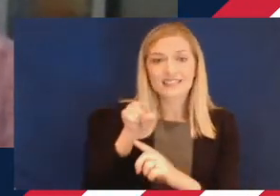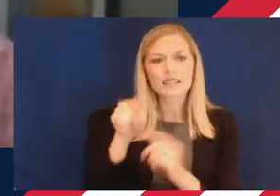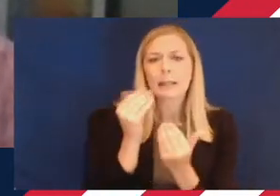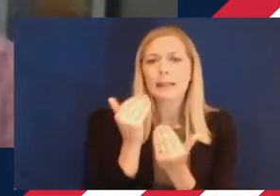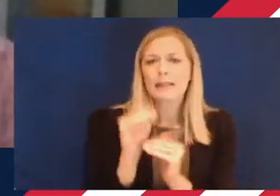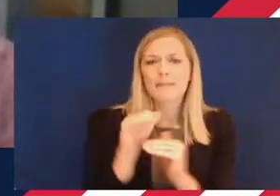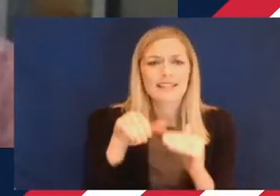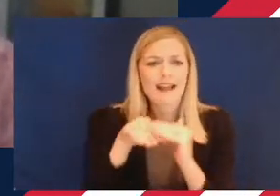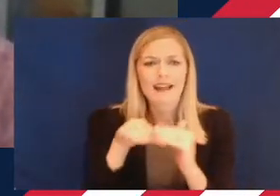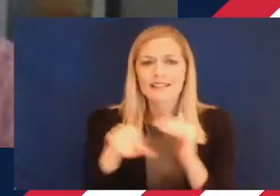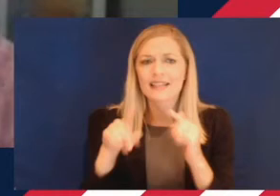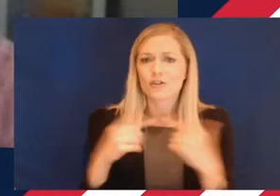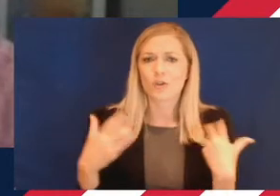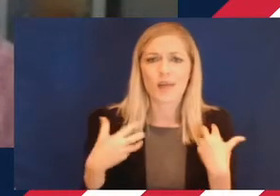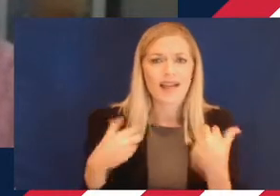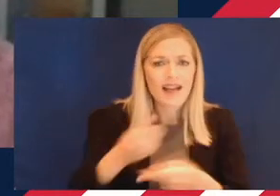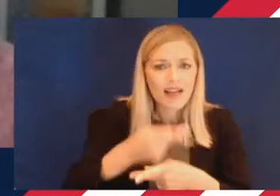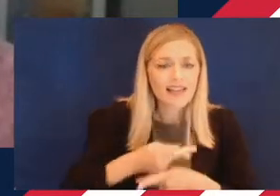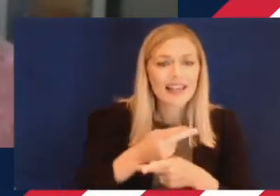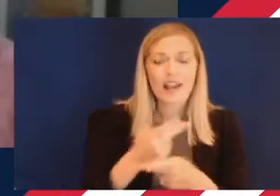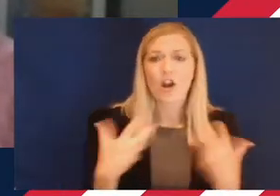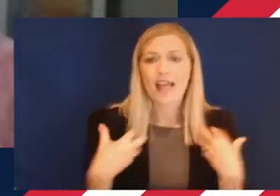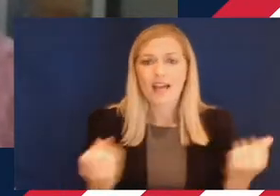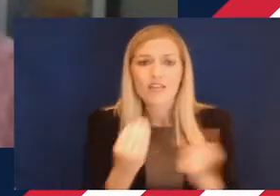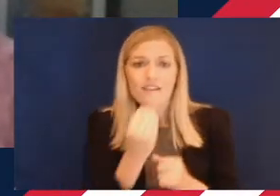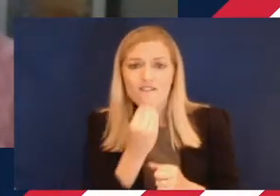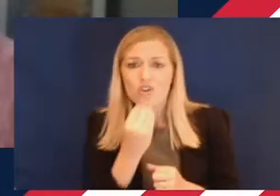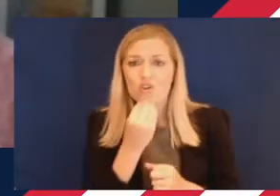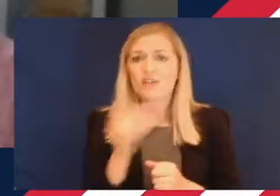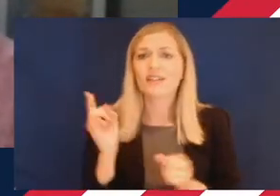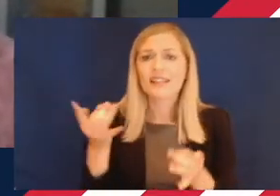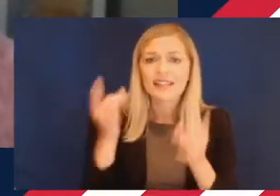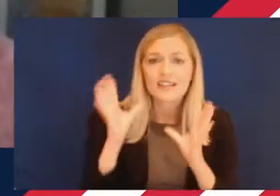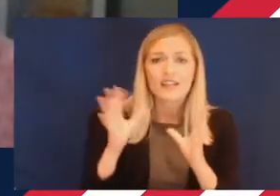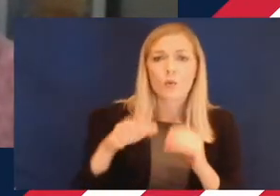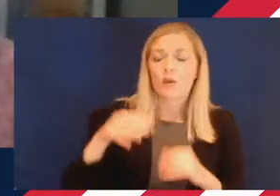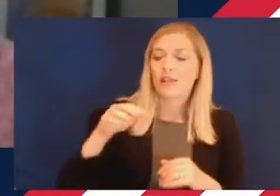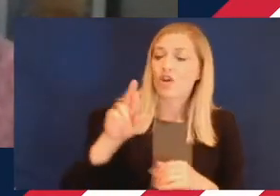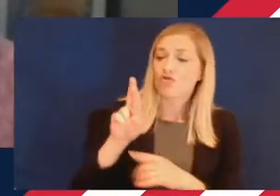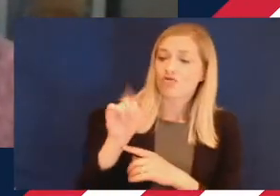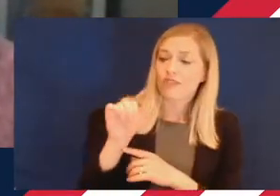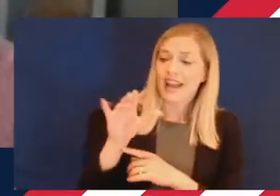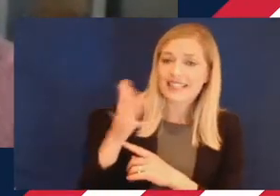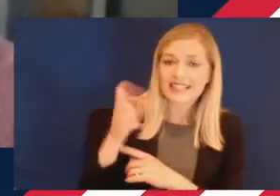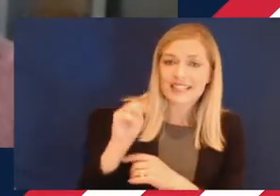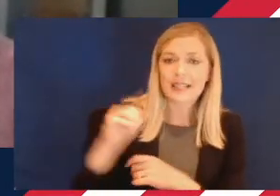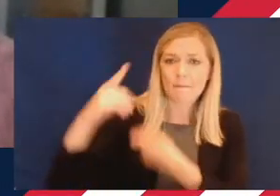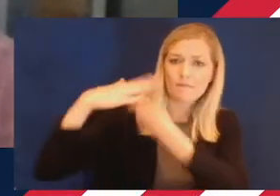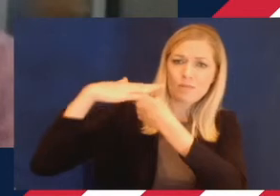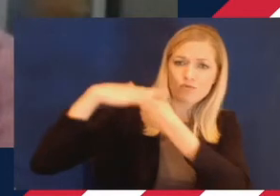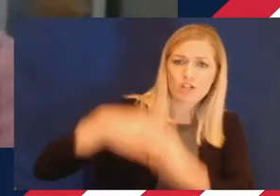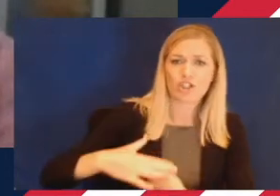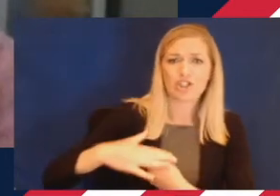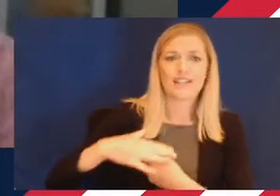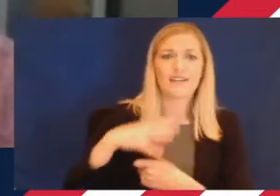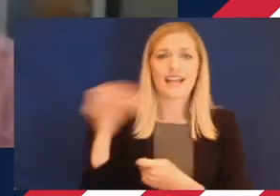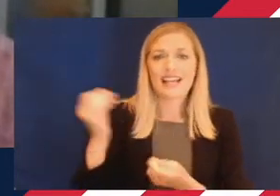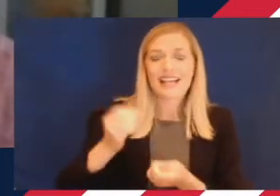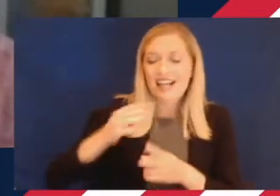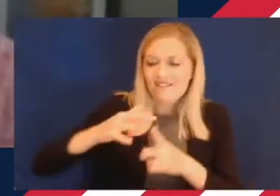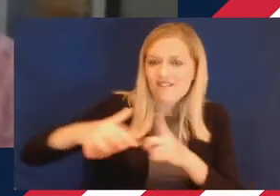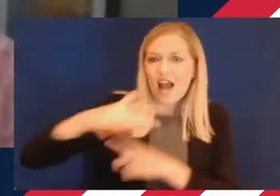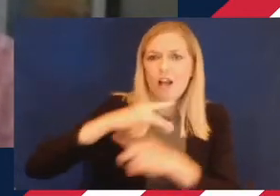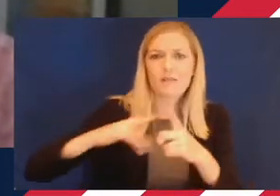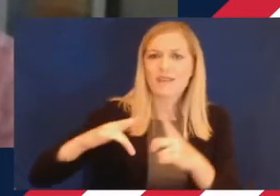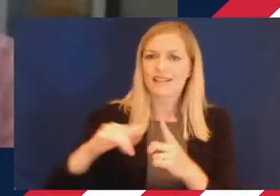violence, racism, poverty, and uncertainty. It means bearing the brunt of environmental injustice, not having safe